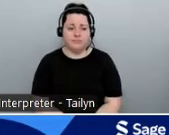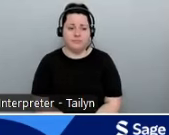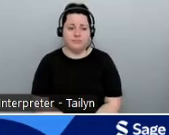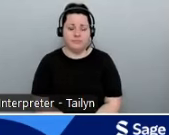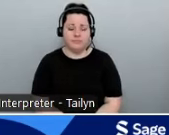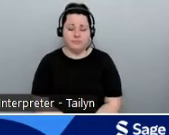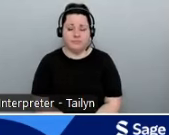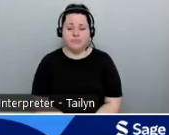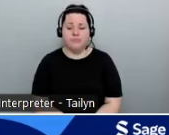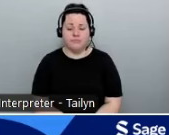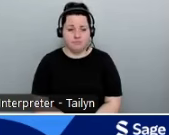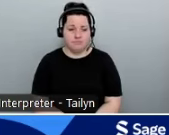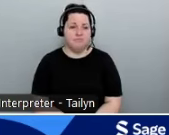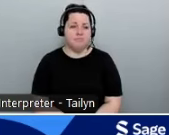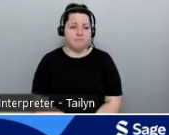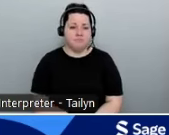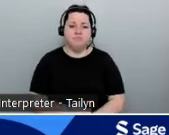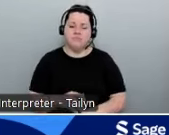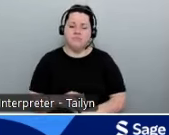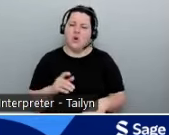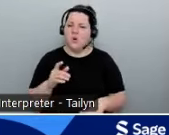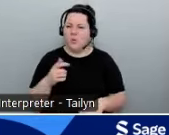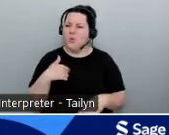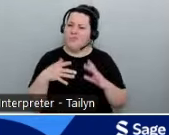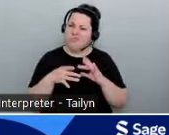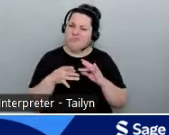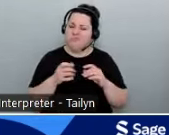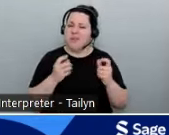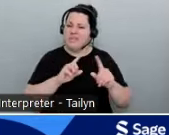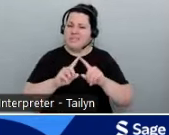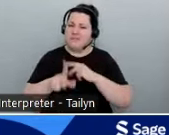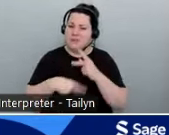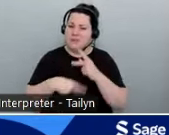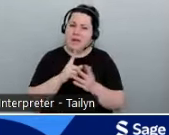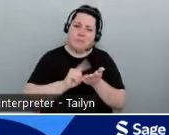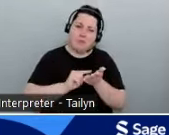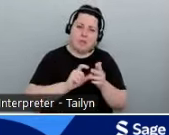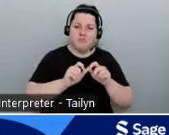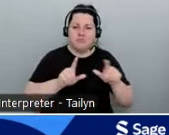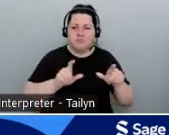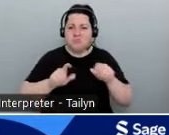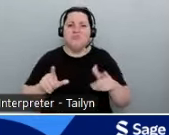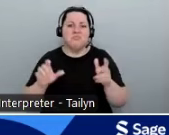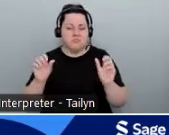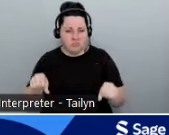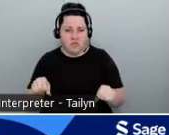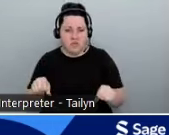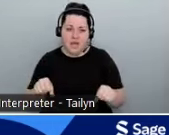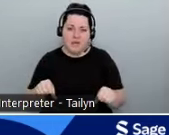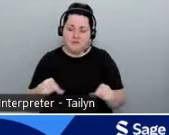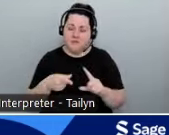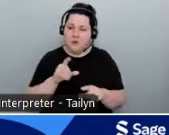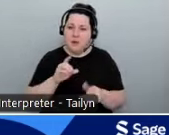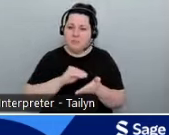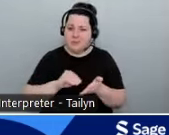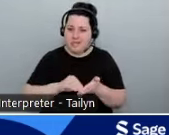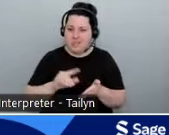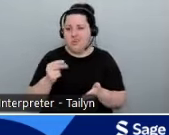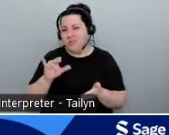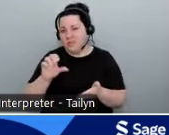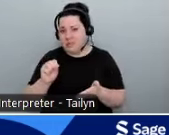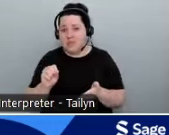So we've mentioned different types of publications and outputs that could be generated from your thesis or dissertation. But as